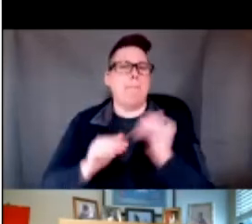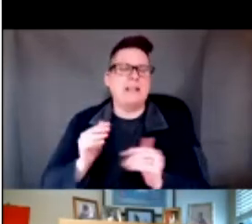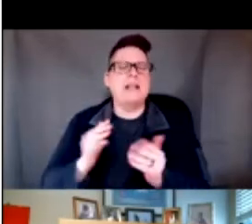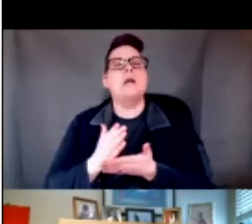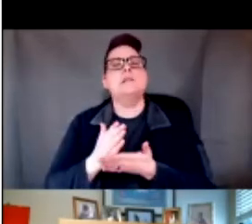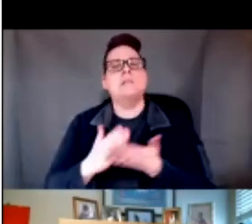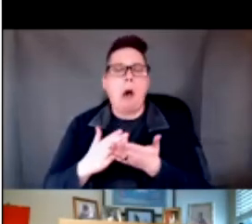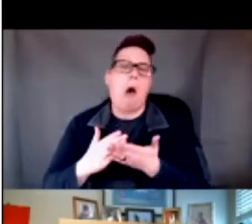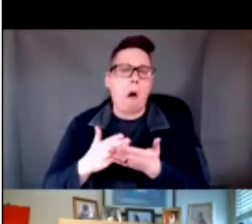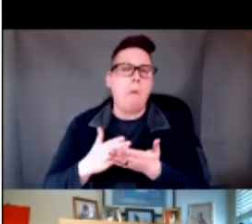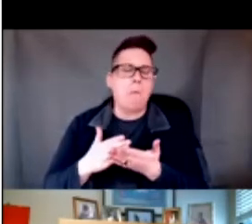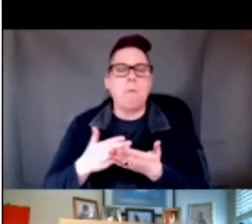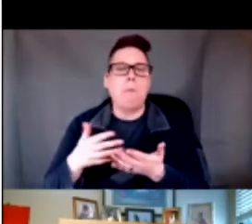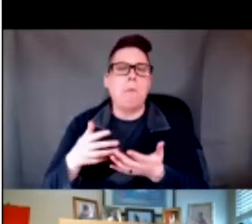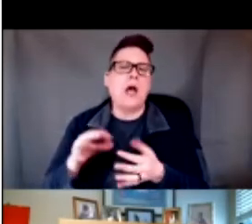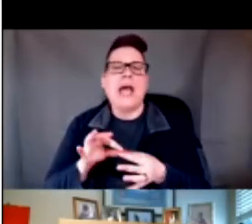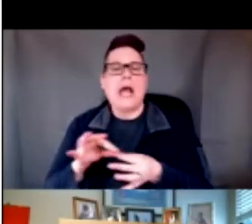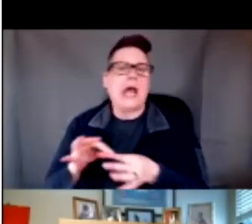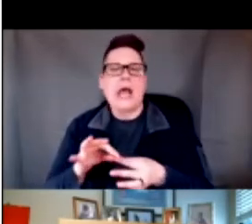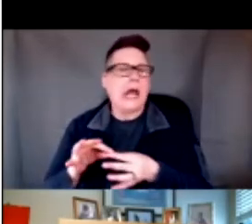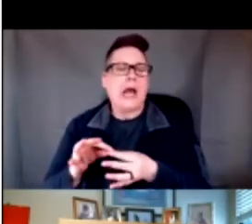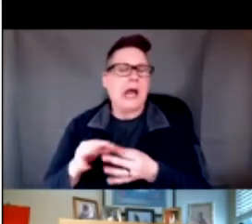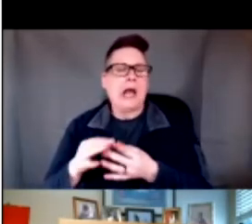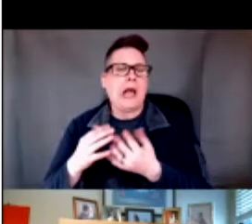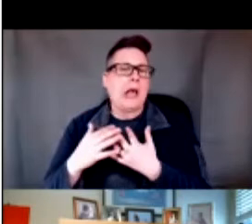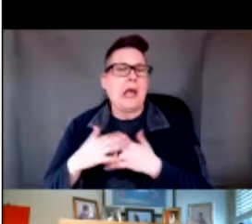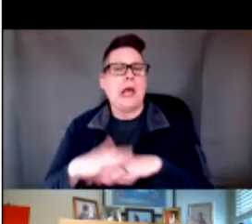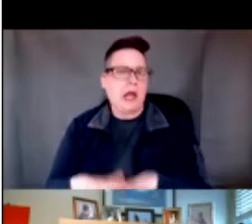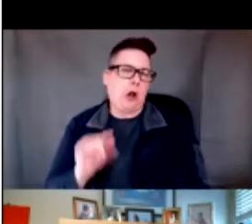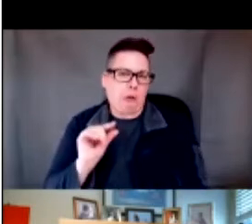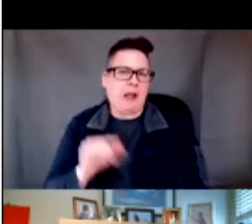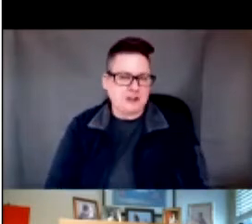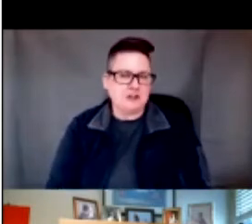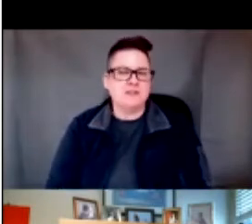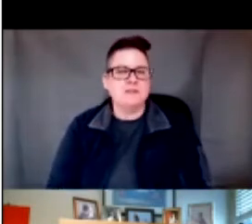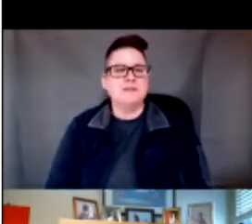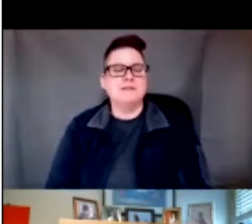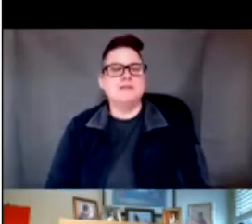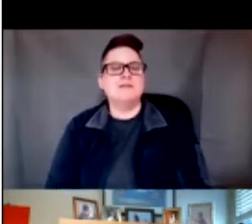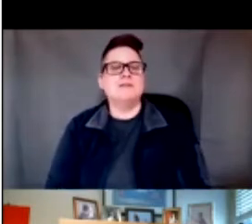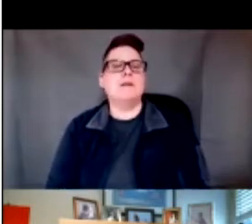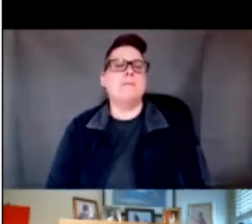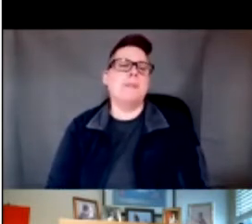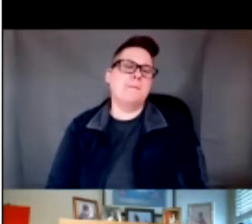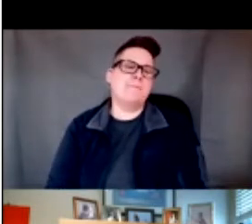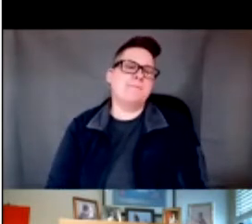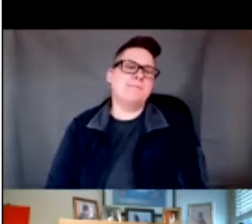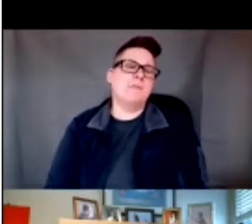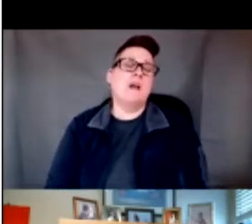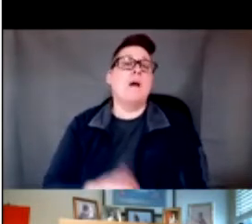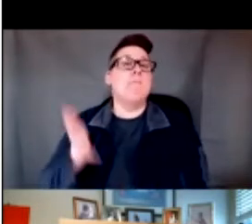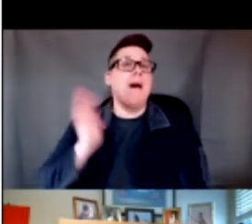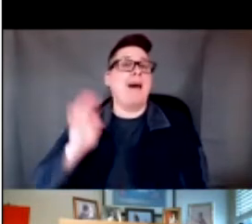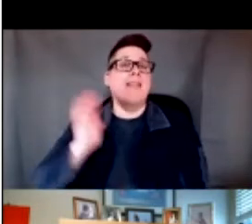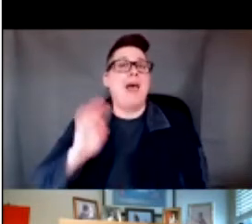integration of our practices, or at a level 4 from that prior diagram that Dr. Poleshuck just showed. At that